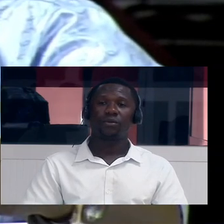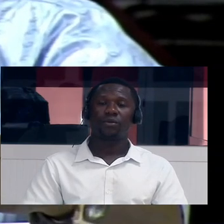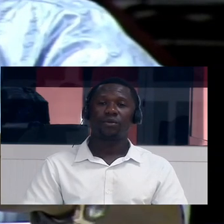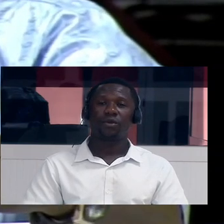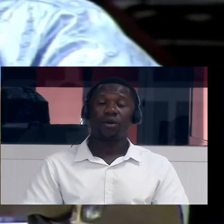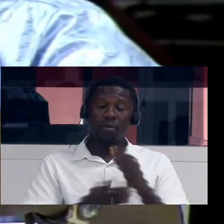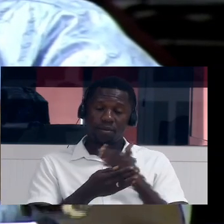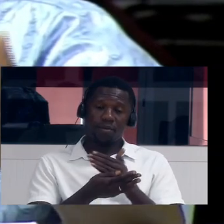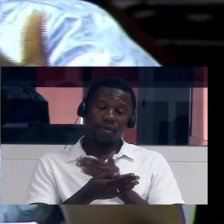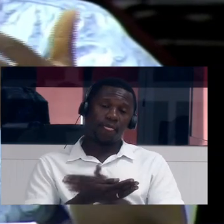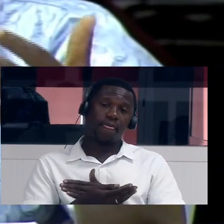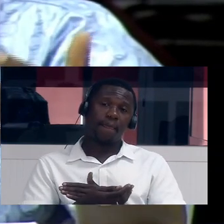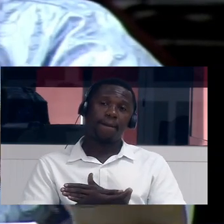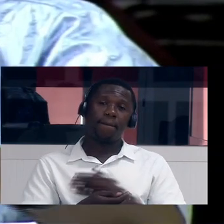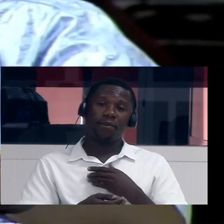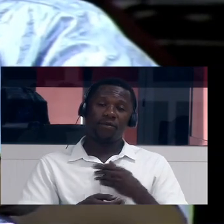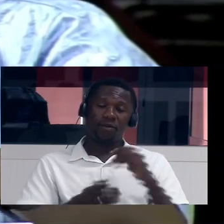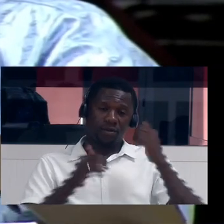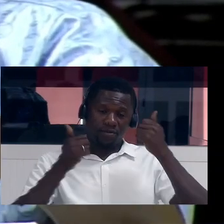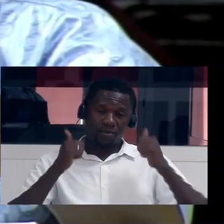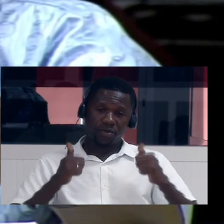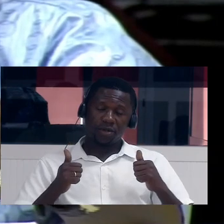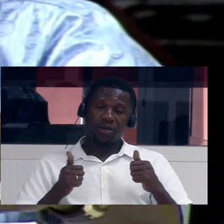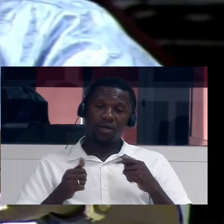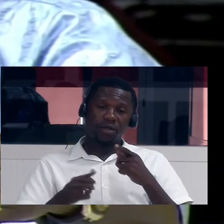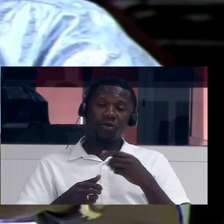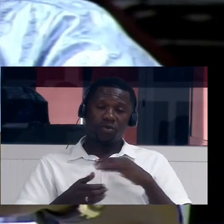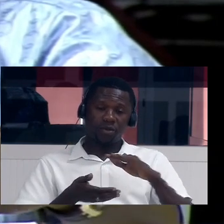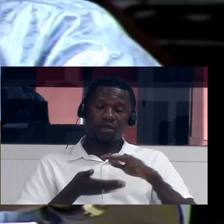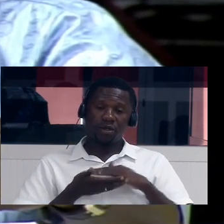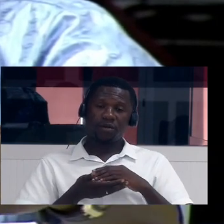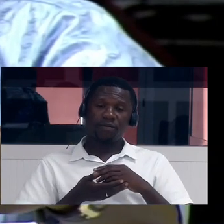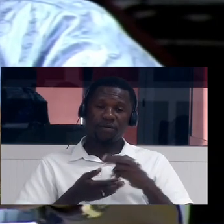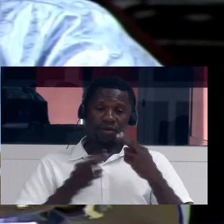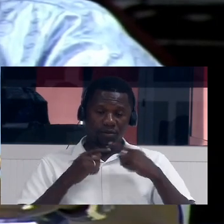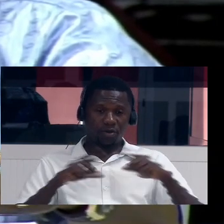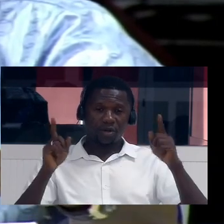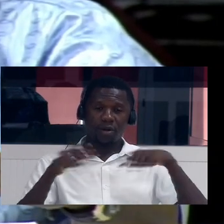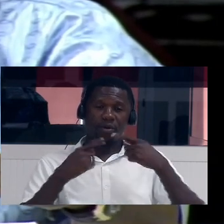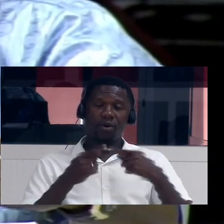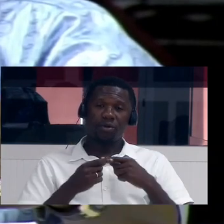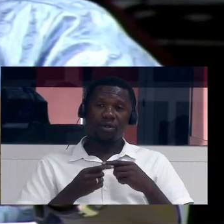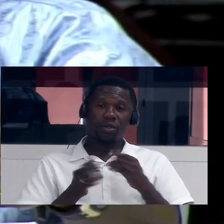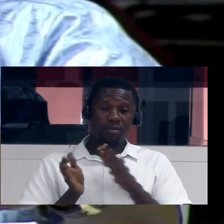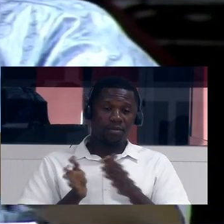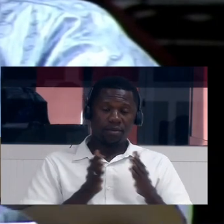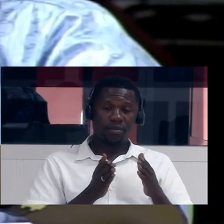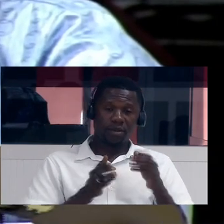just prior to the events, you received information about the impending